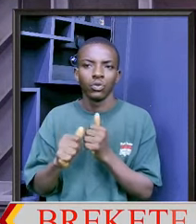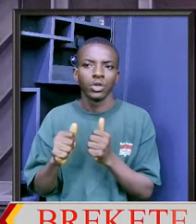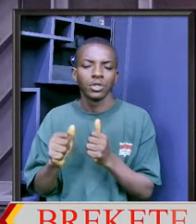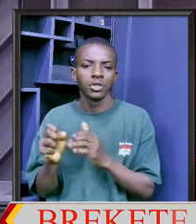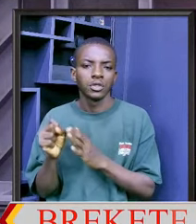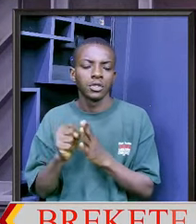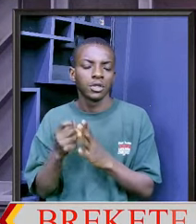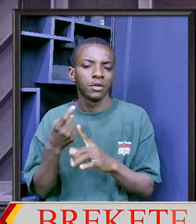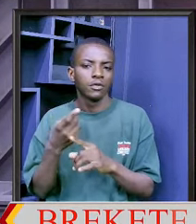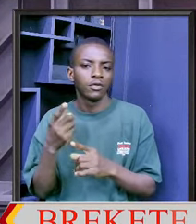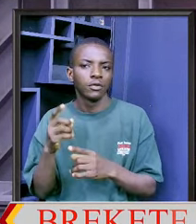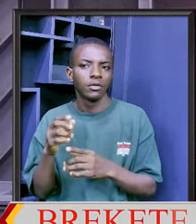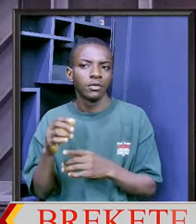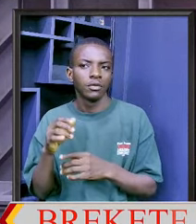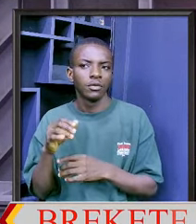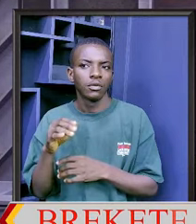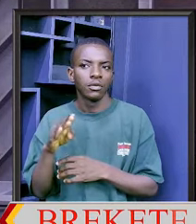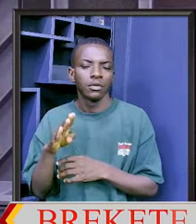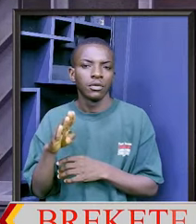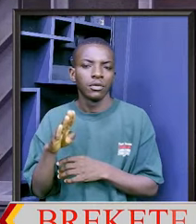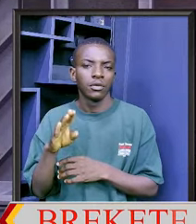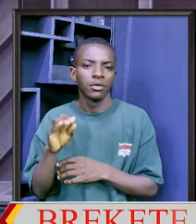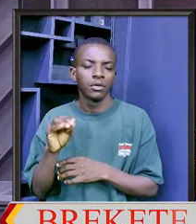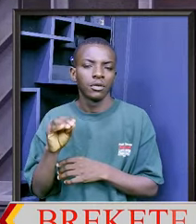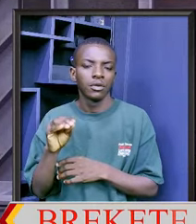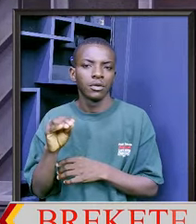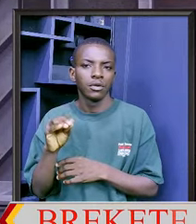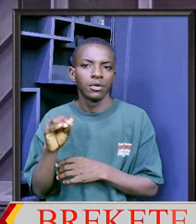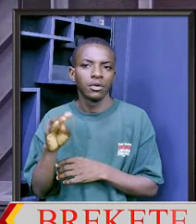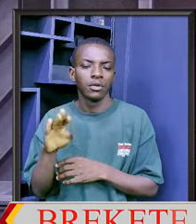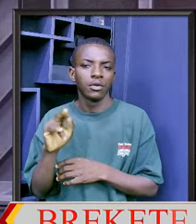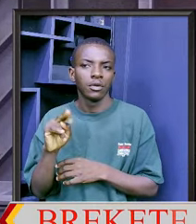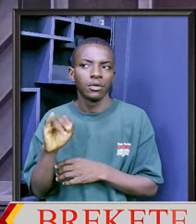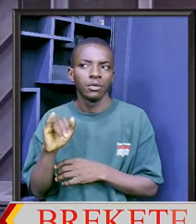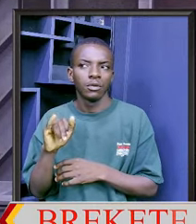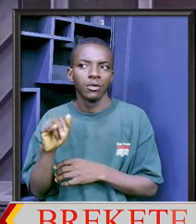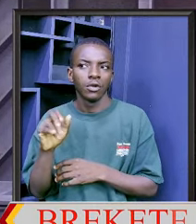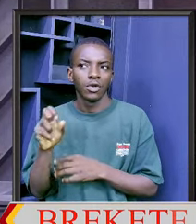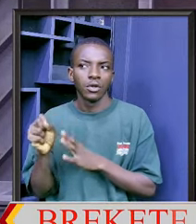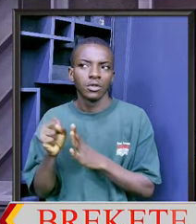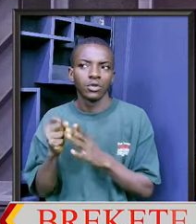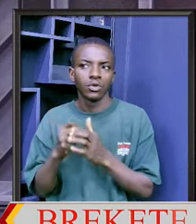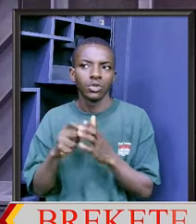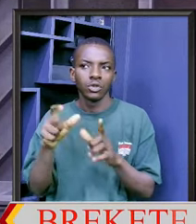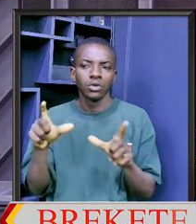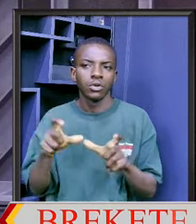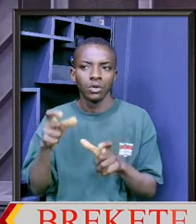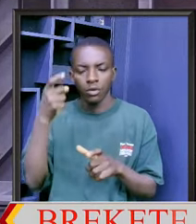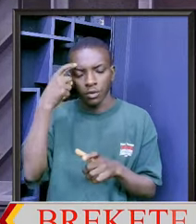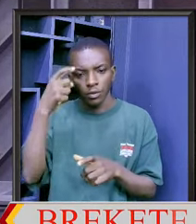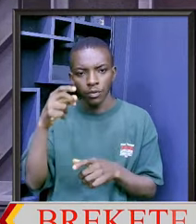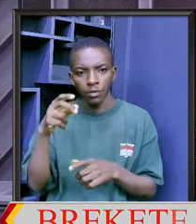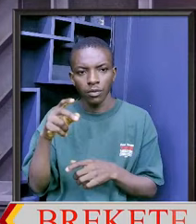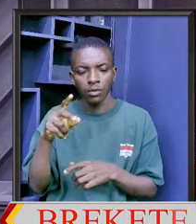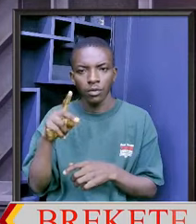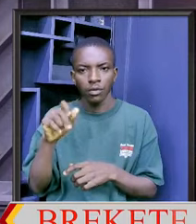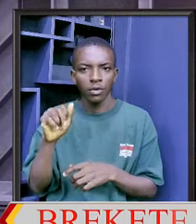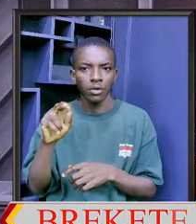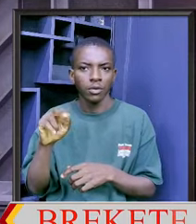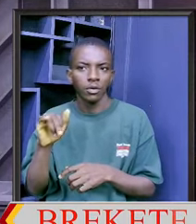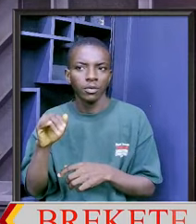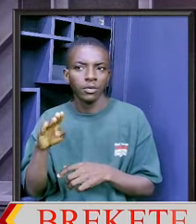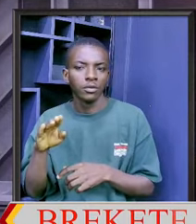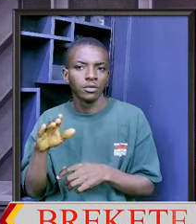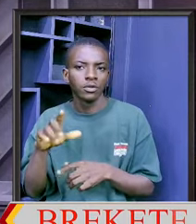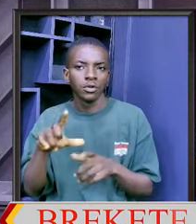are you hope, from? Sir. I'm from Ebonyi State, sir. Ebonyi State, which local government? Nkalagu, Iselu local